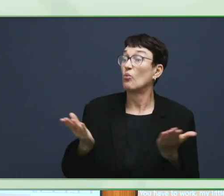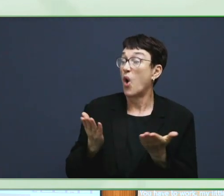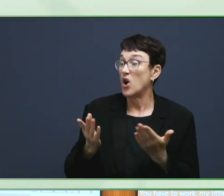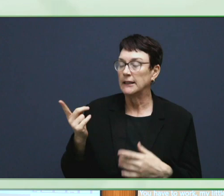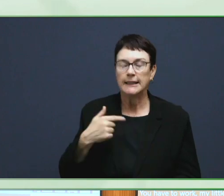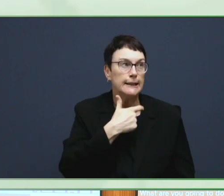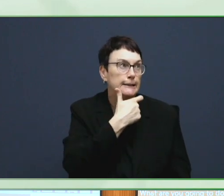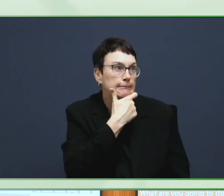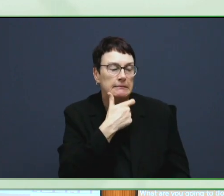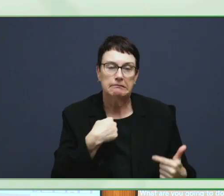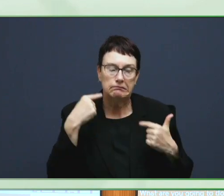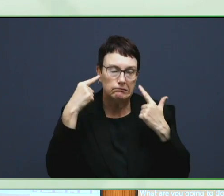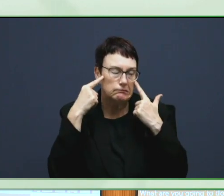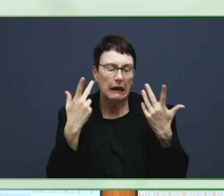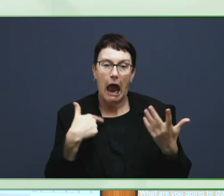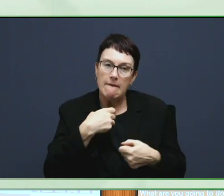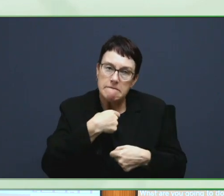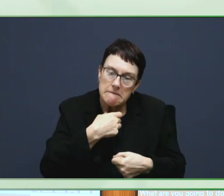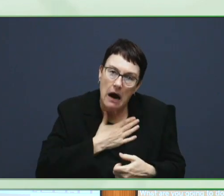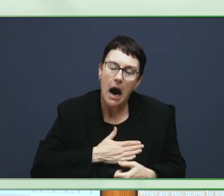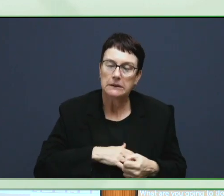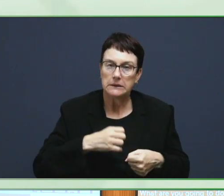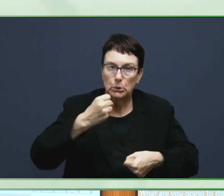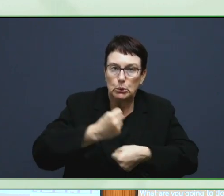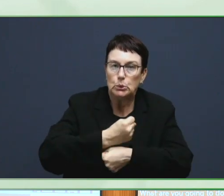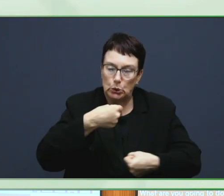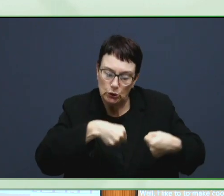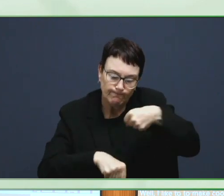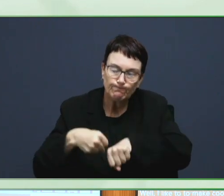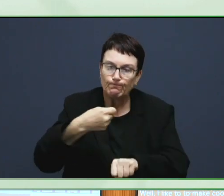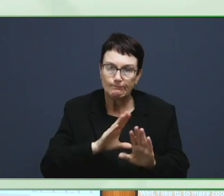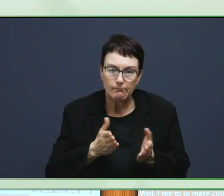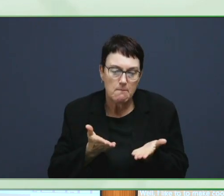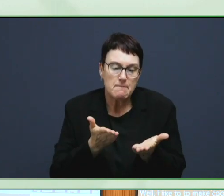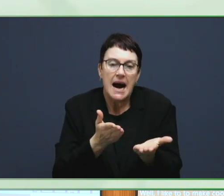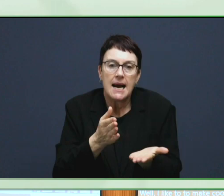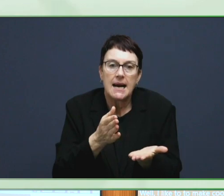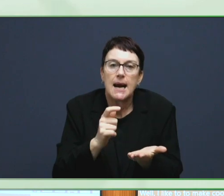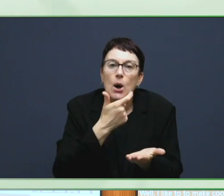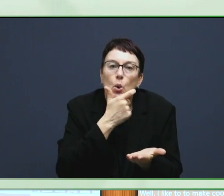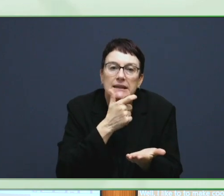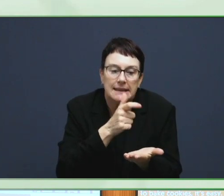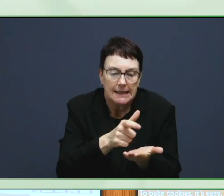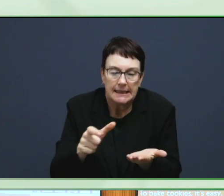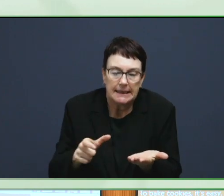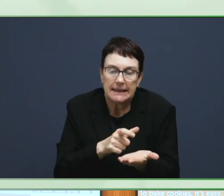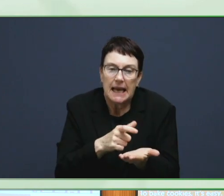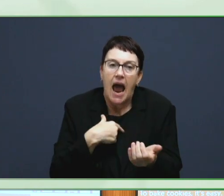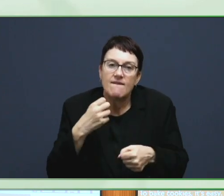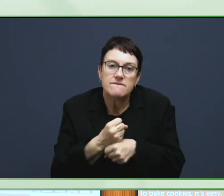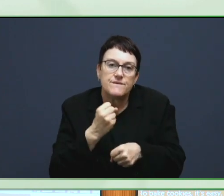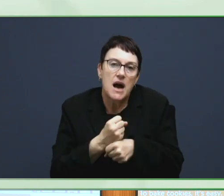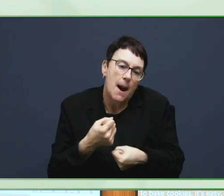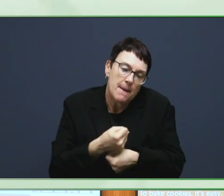to make cookies, to bake cookies. It's easy, 20 cookies, 20 little cookies in my